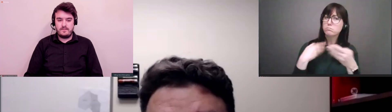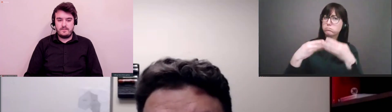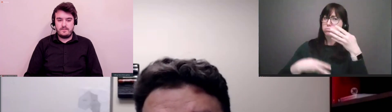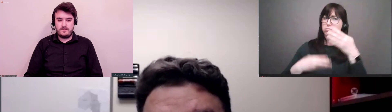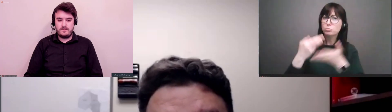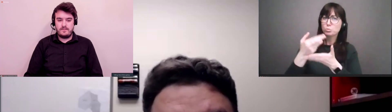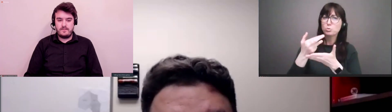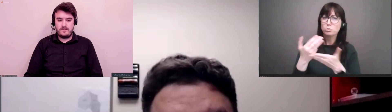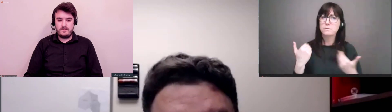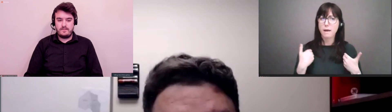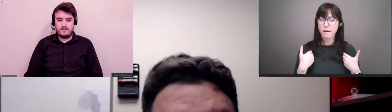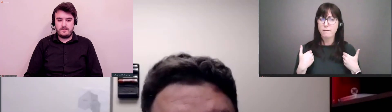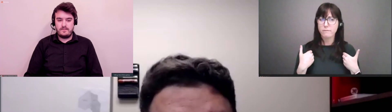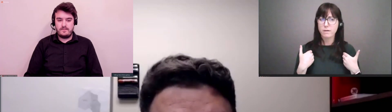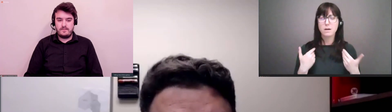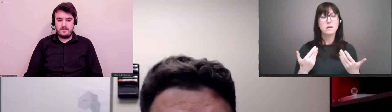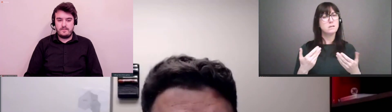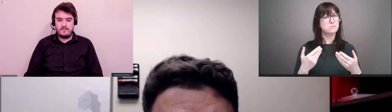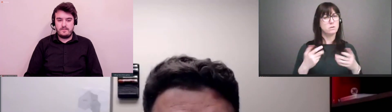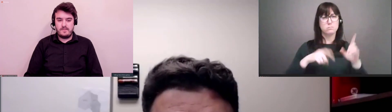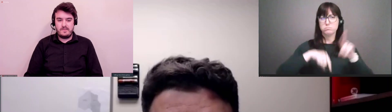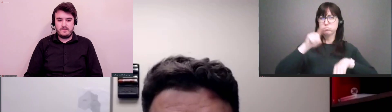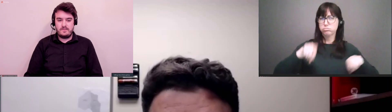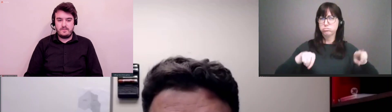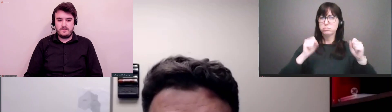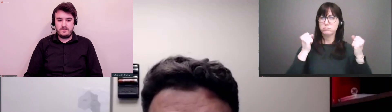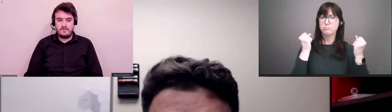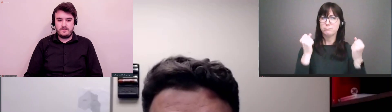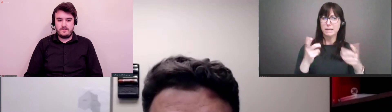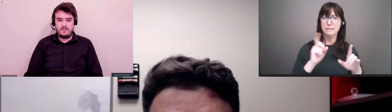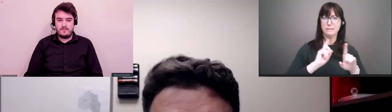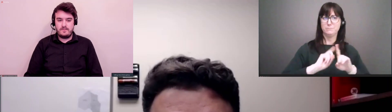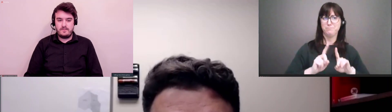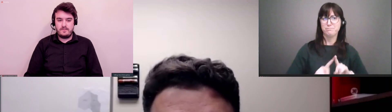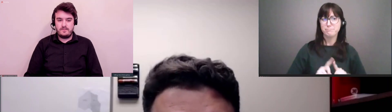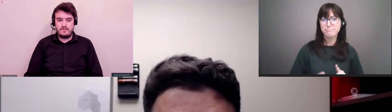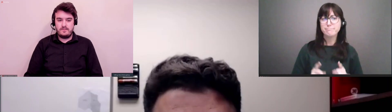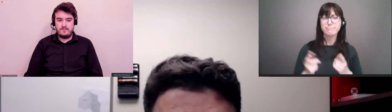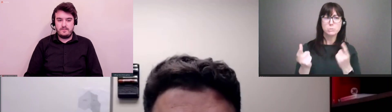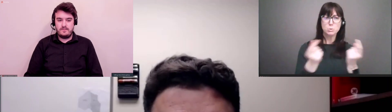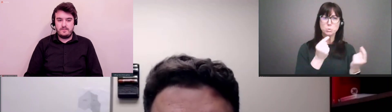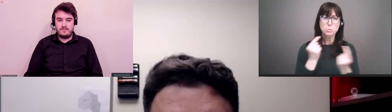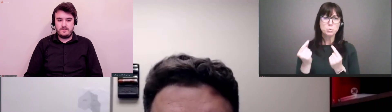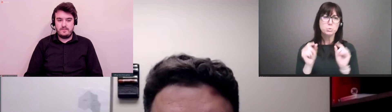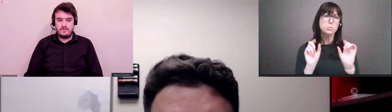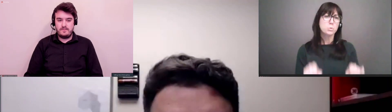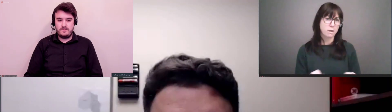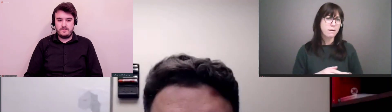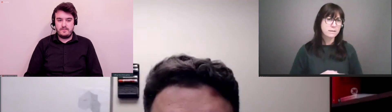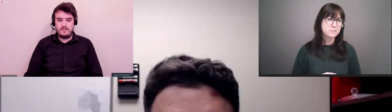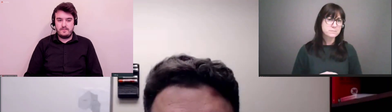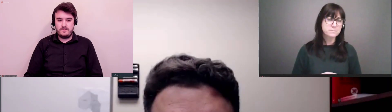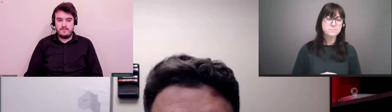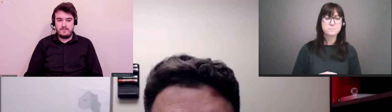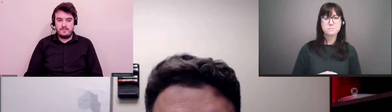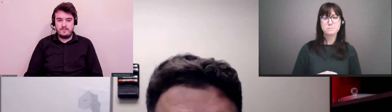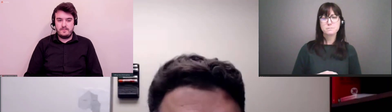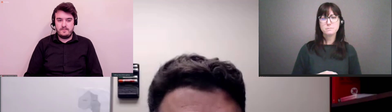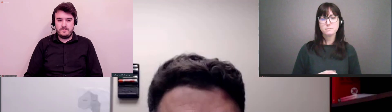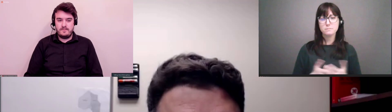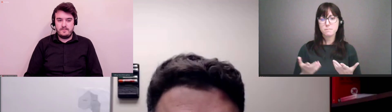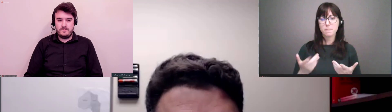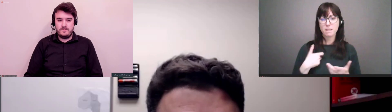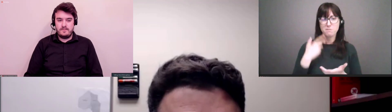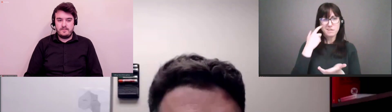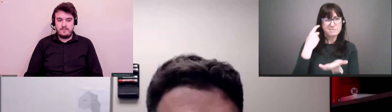think there's a menu of various types of things that we can do. I was talking to